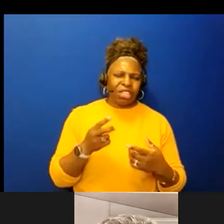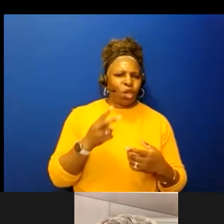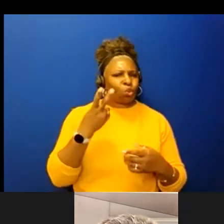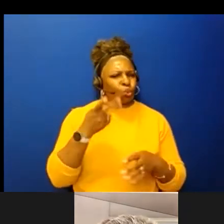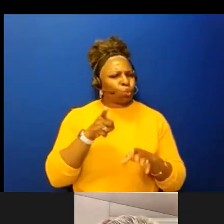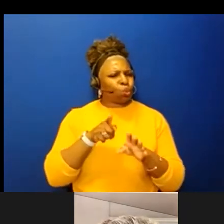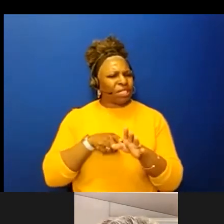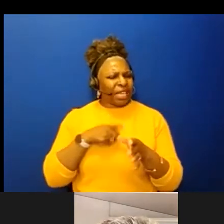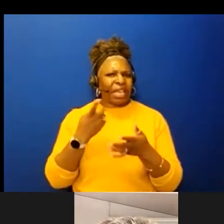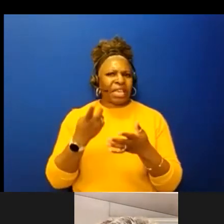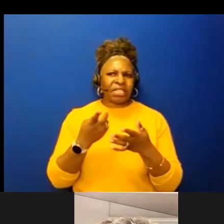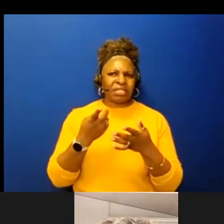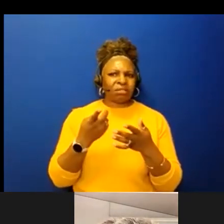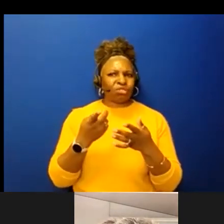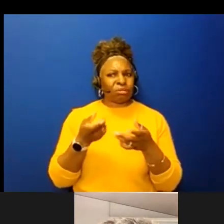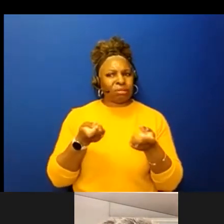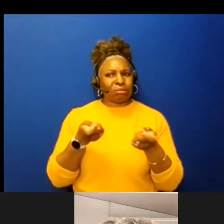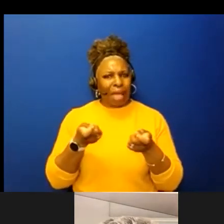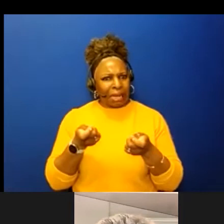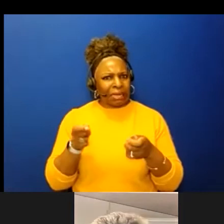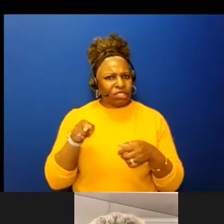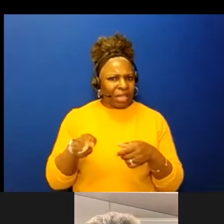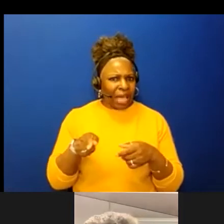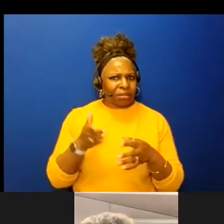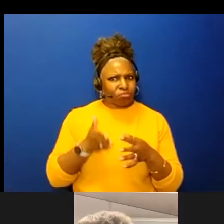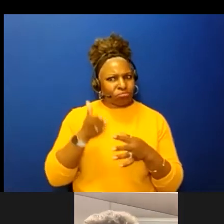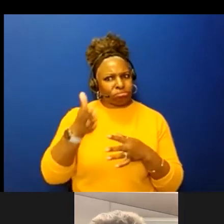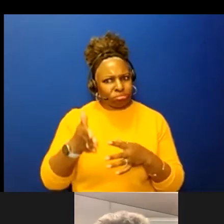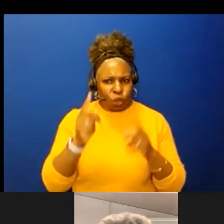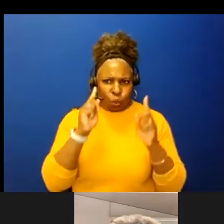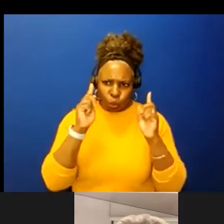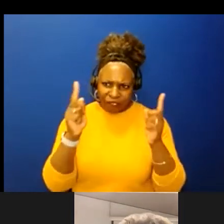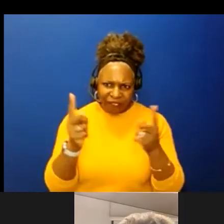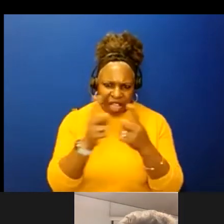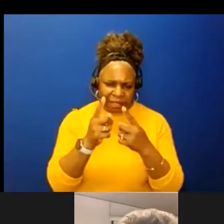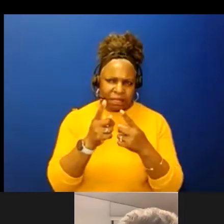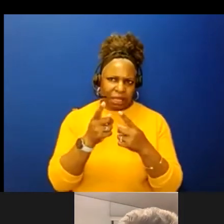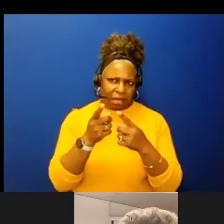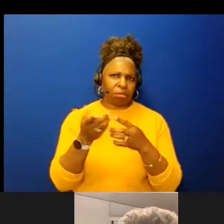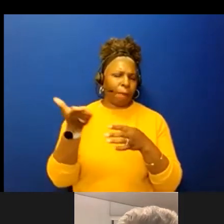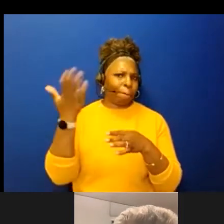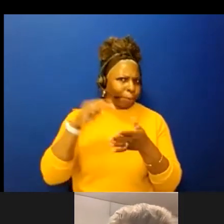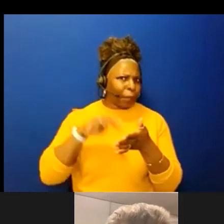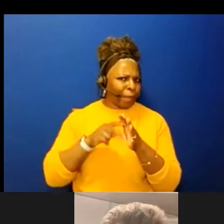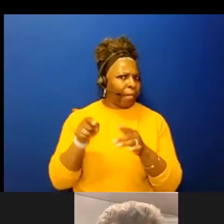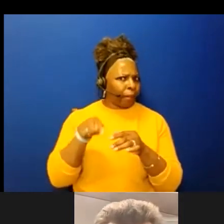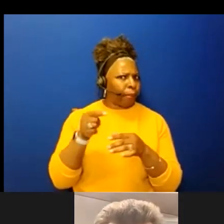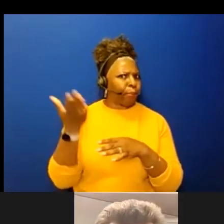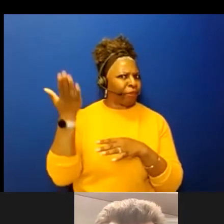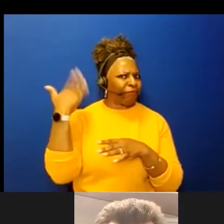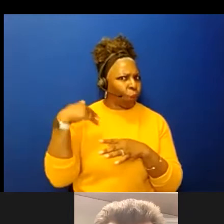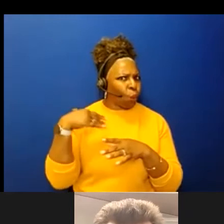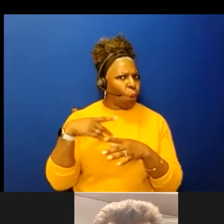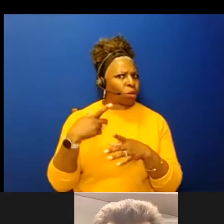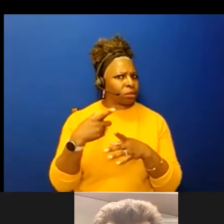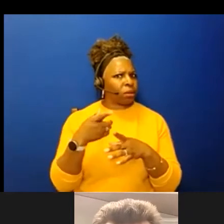get to university. That was my main goal, was to get to university like I'd planned. You know, I was on a gap year when I got sick.